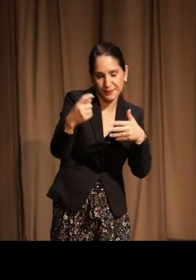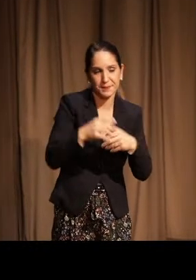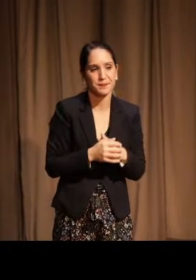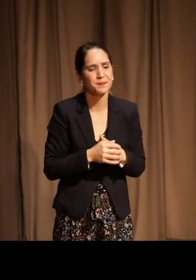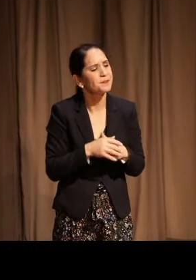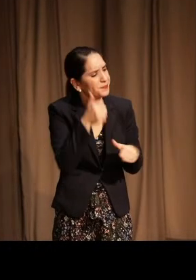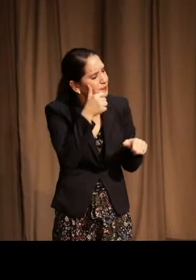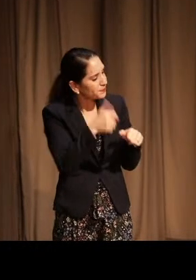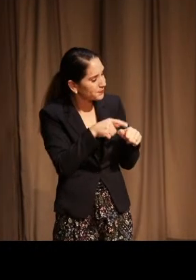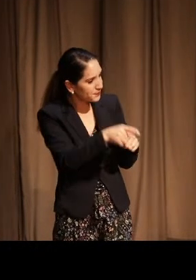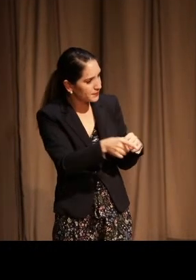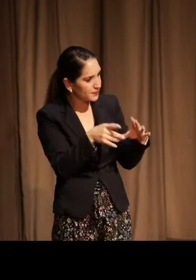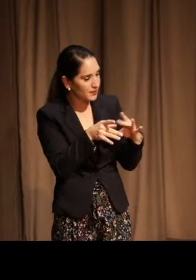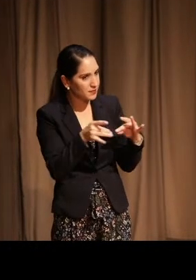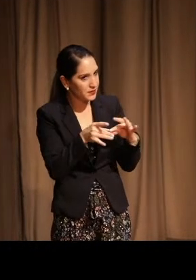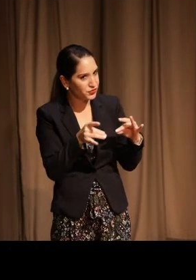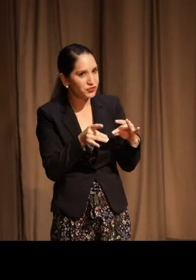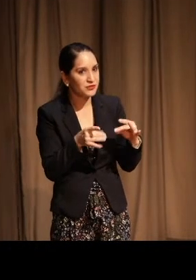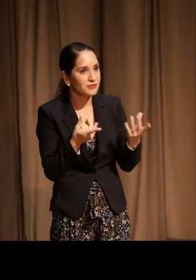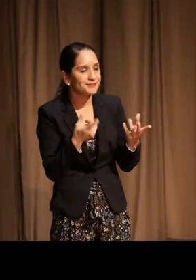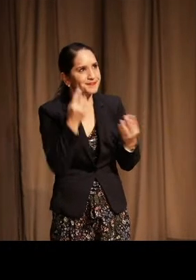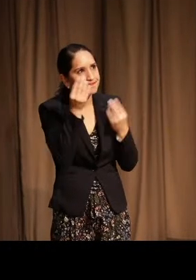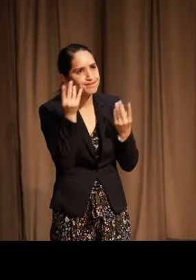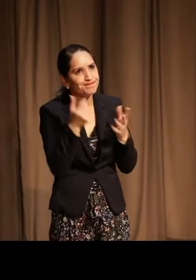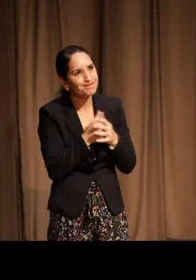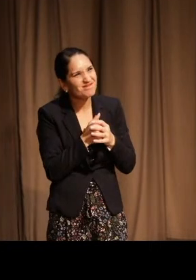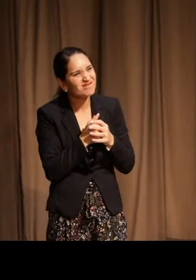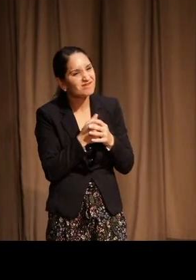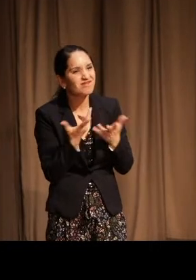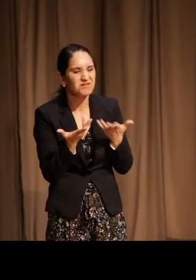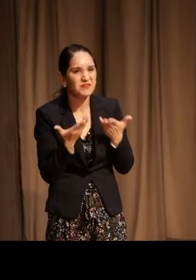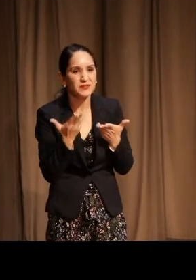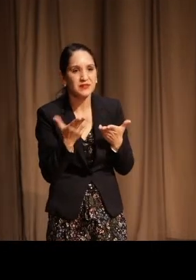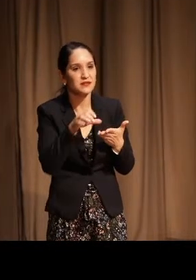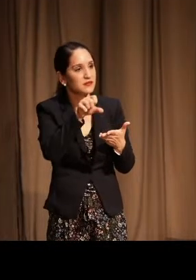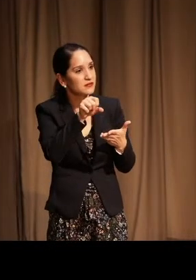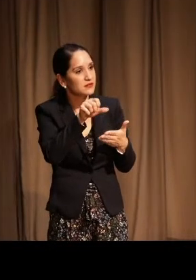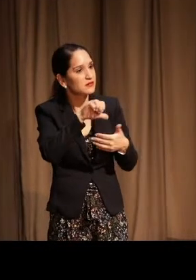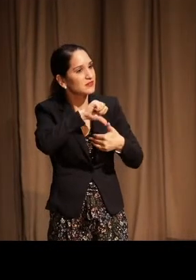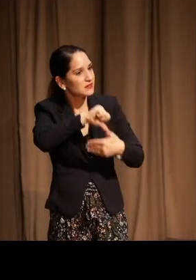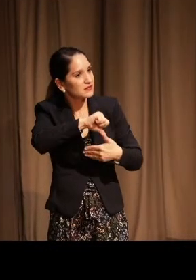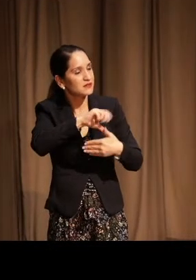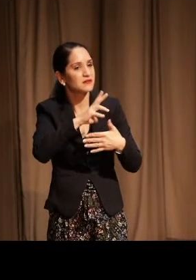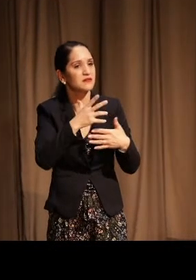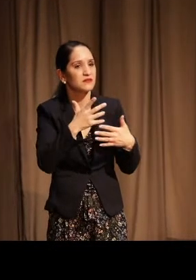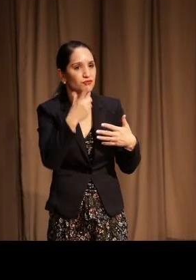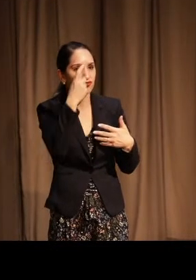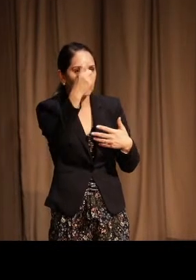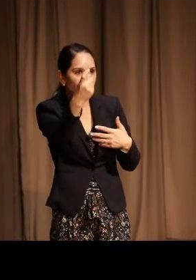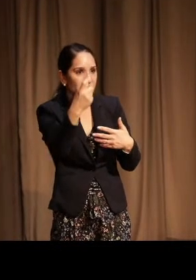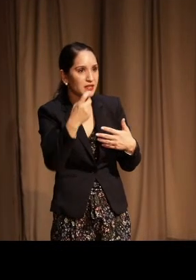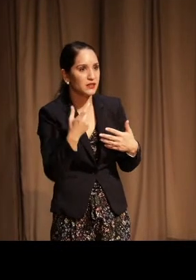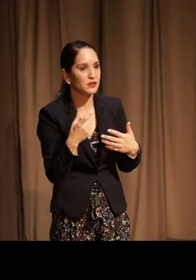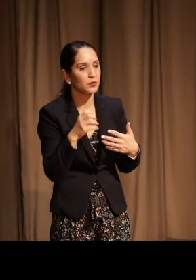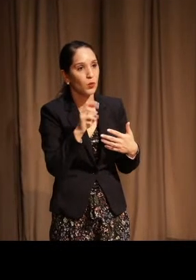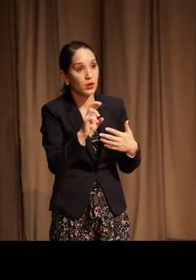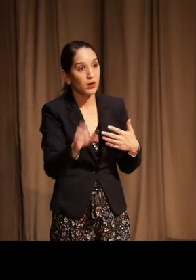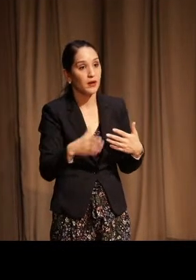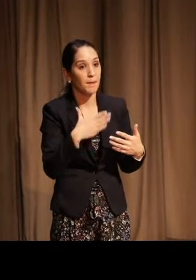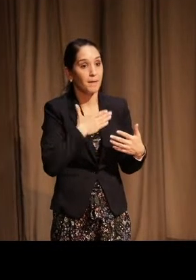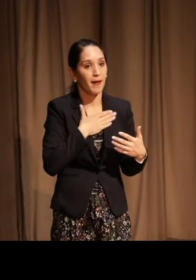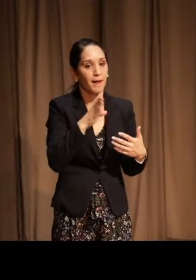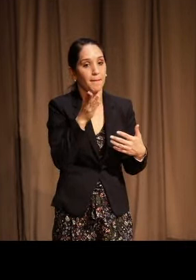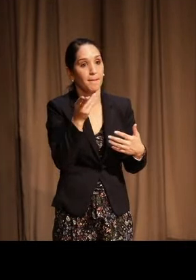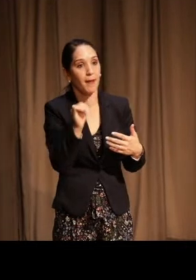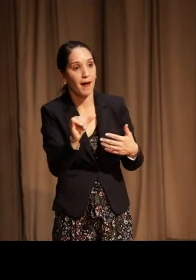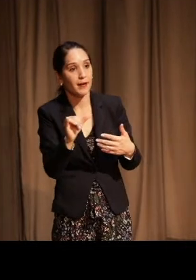mentioning, what if I talk about the South American dream, or presenting my body of work and how it can